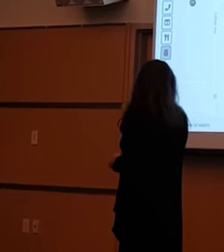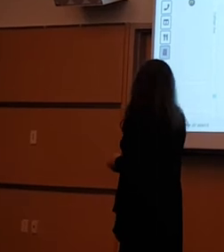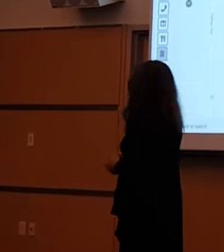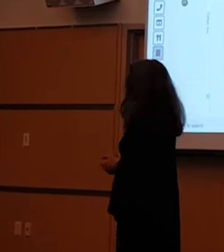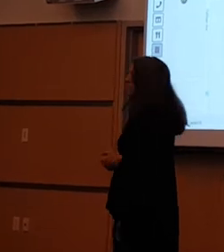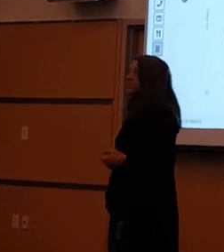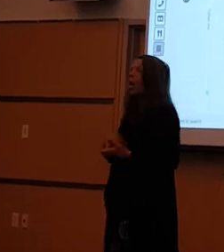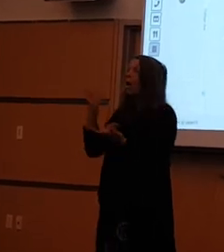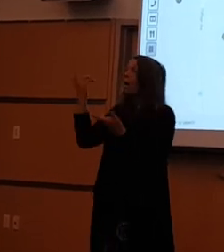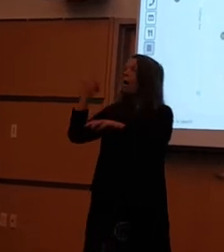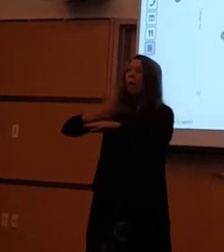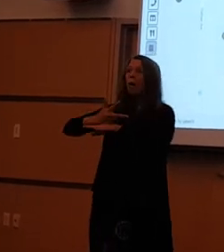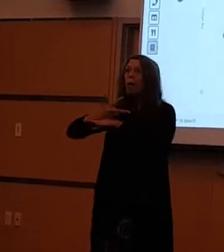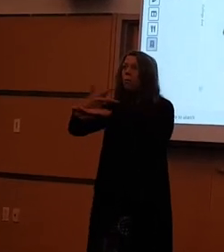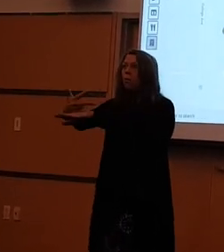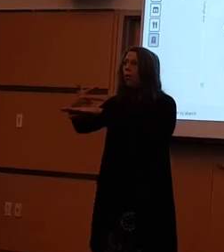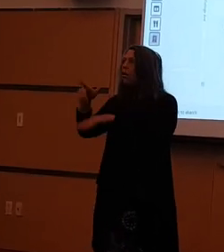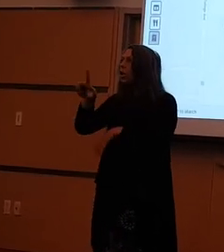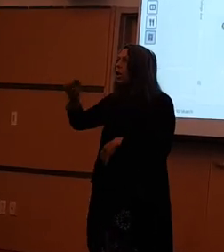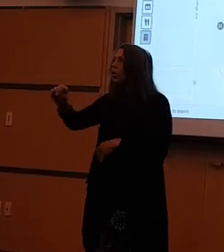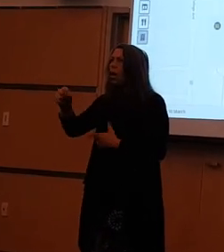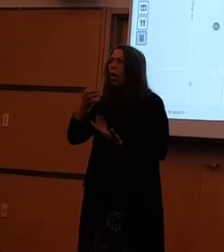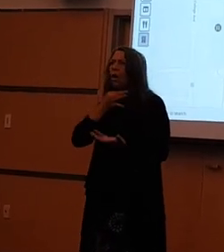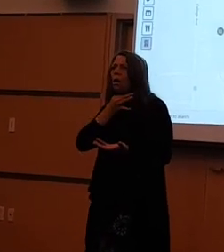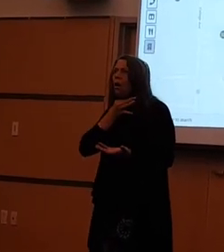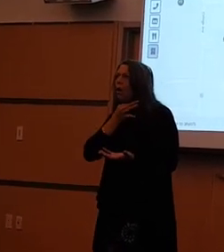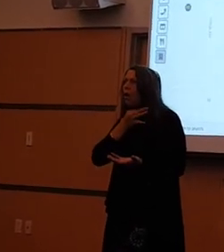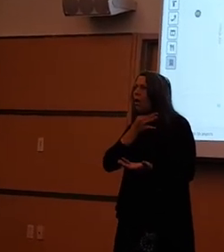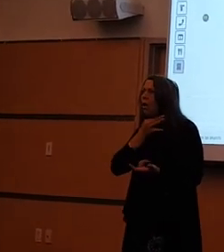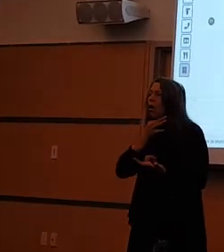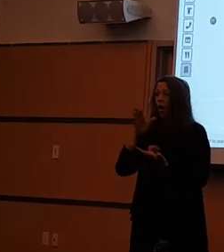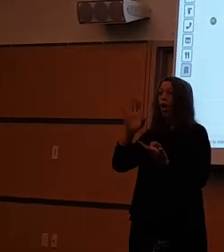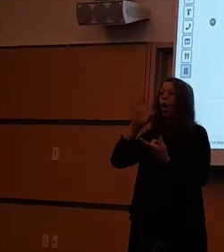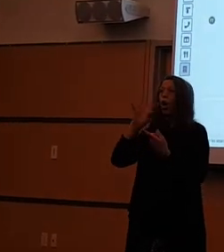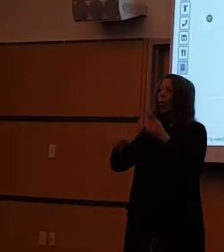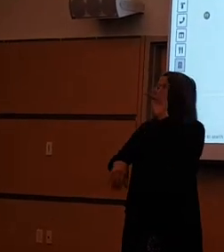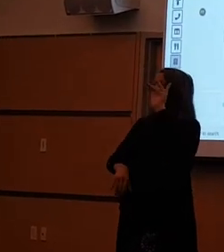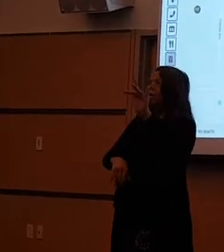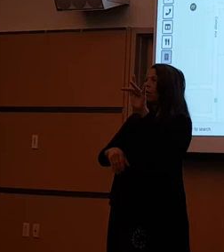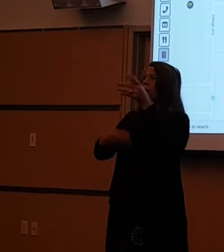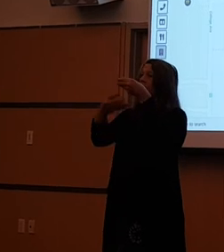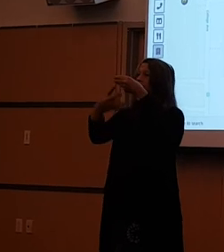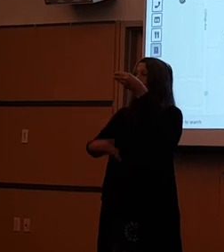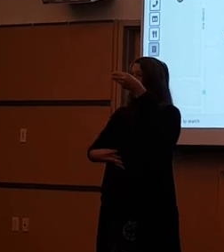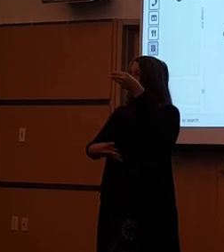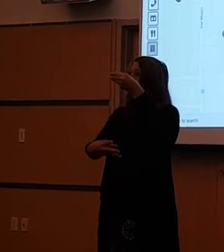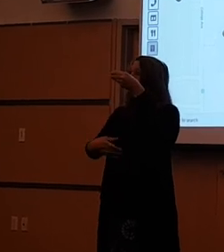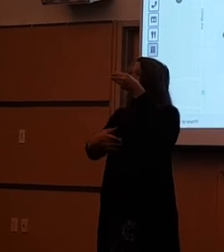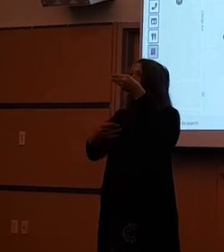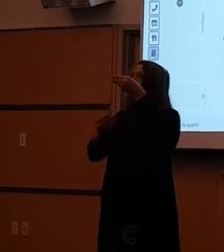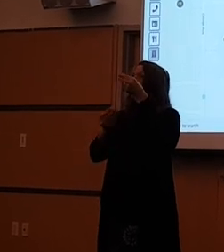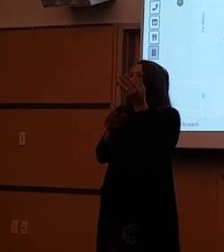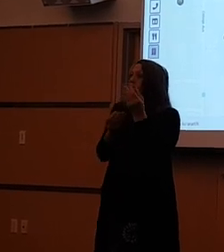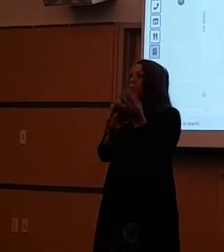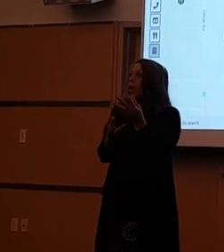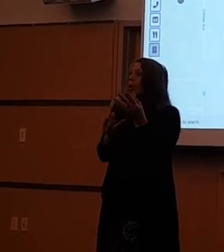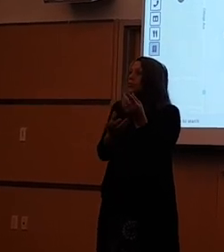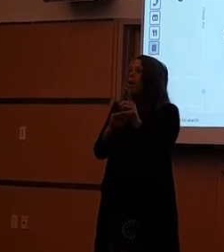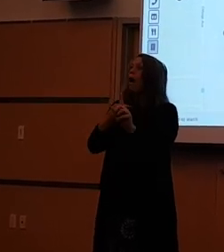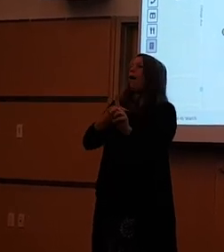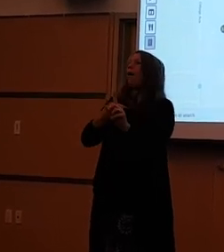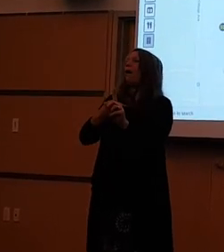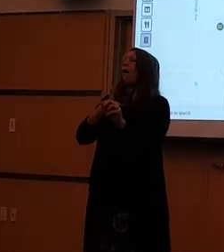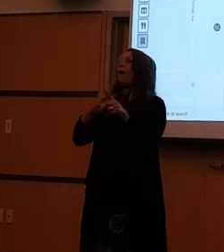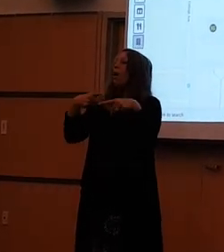What are all the parking lots? I can click on any of them and I'm going to see more information if it's going to be, this one is permit only and